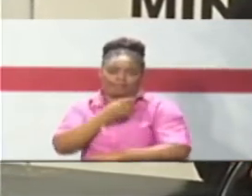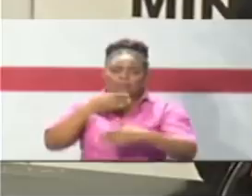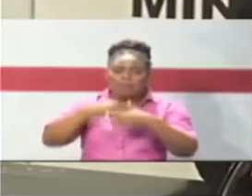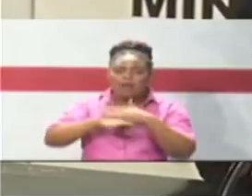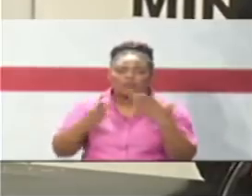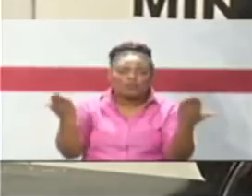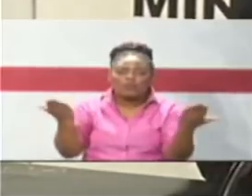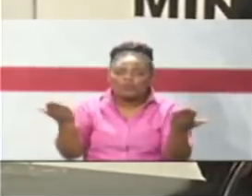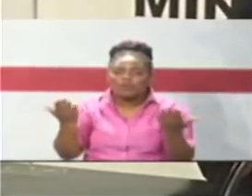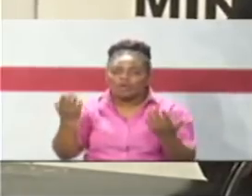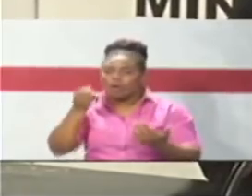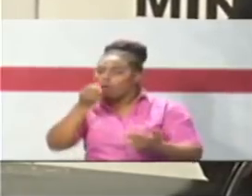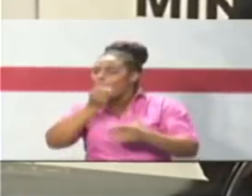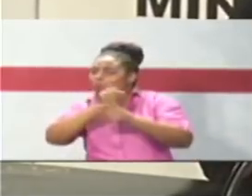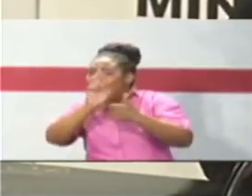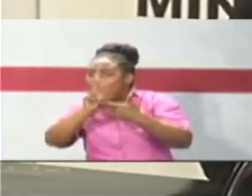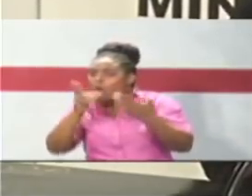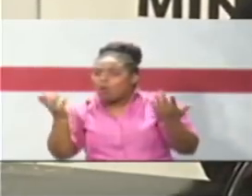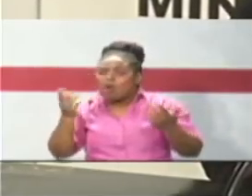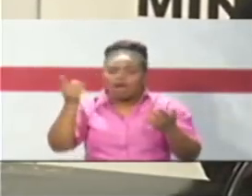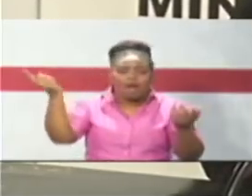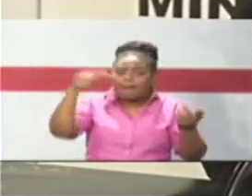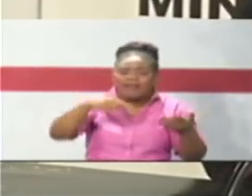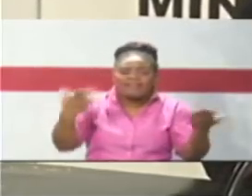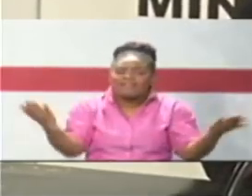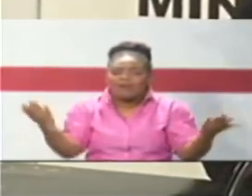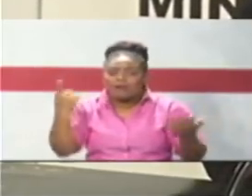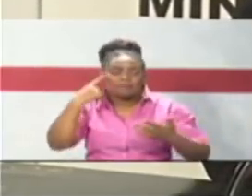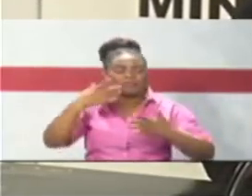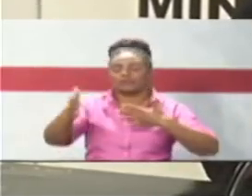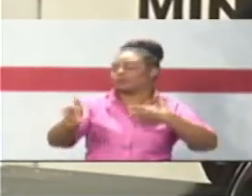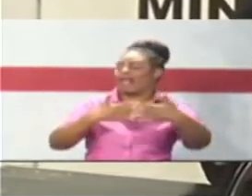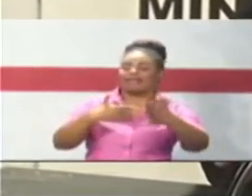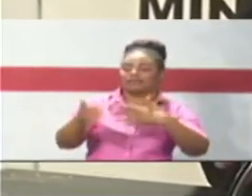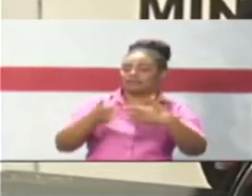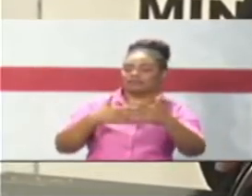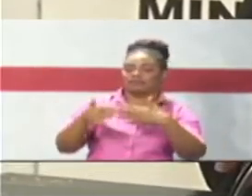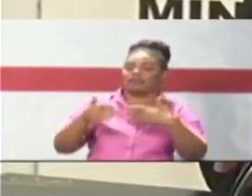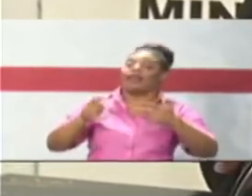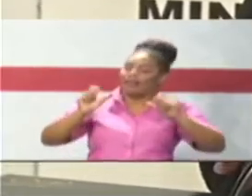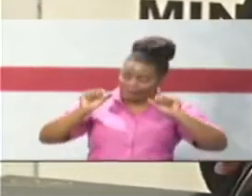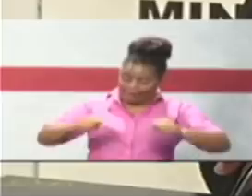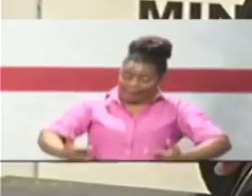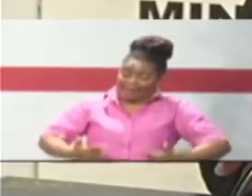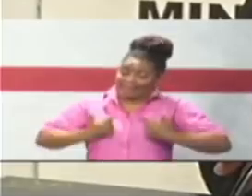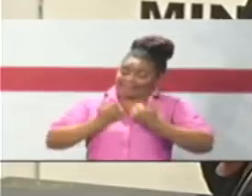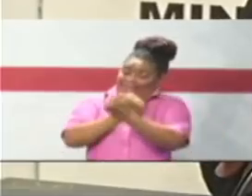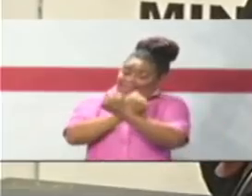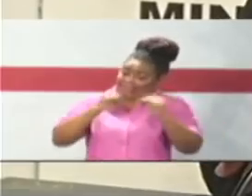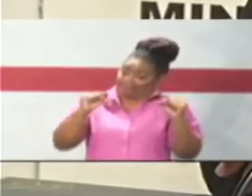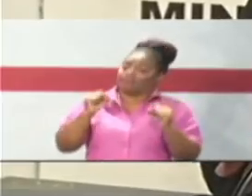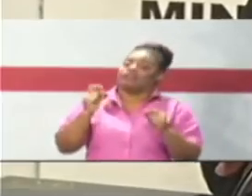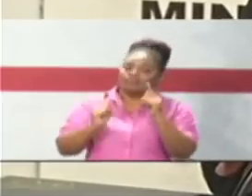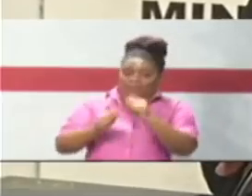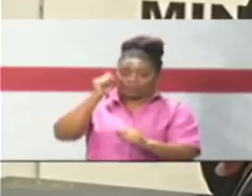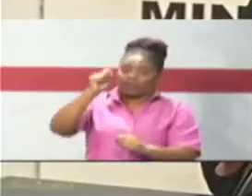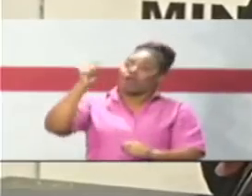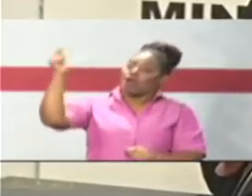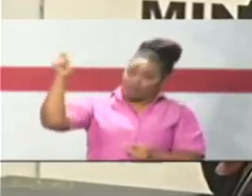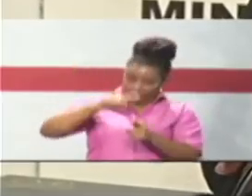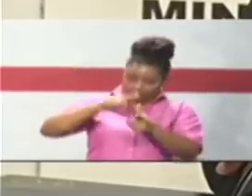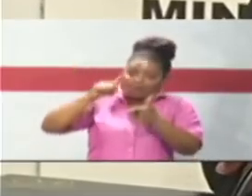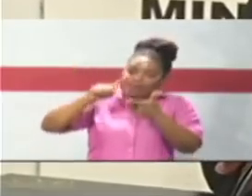in the country, then you're part of the population and your vaccination status poses a risk or a benefit depending on whether you